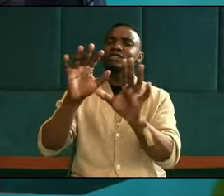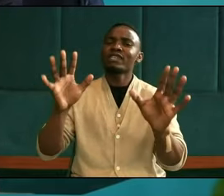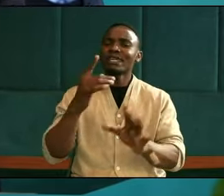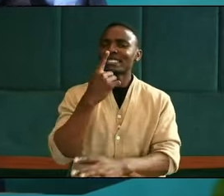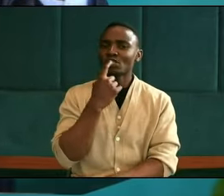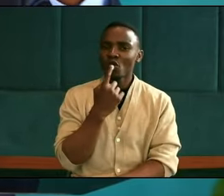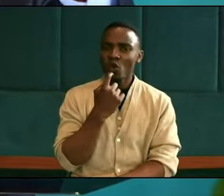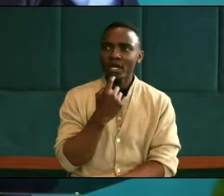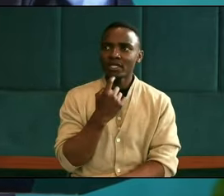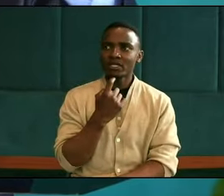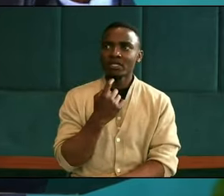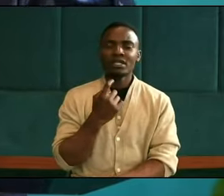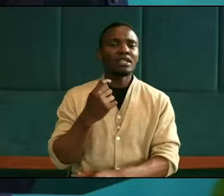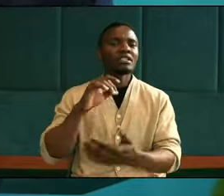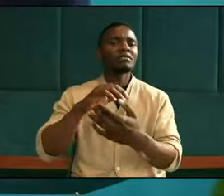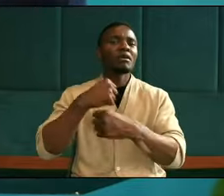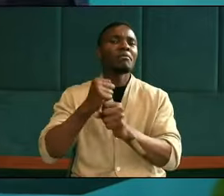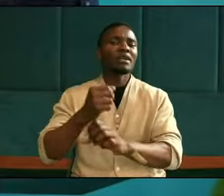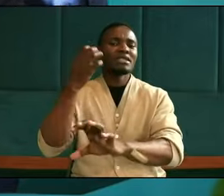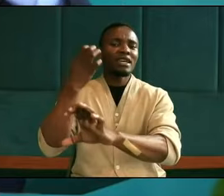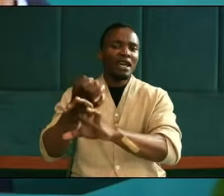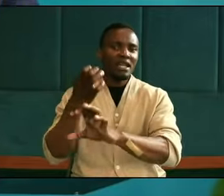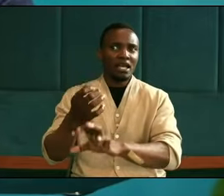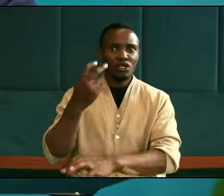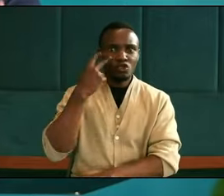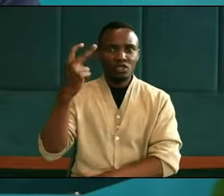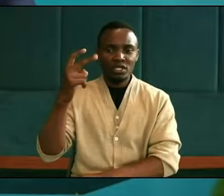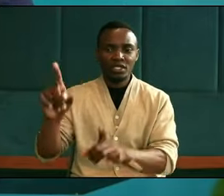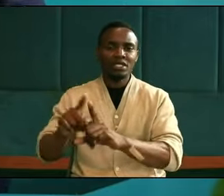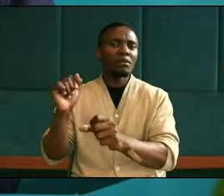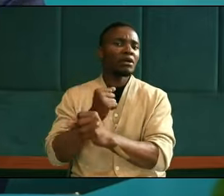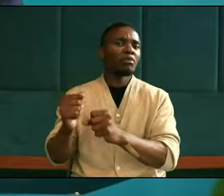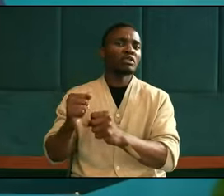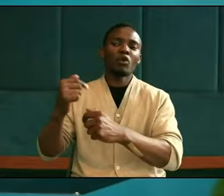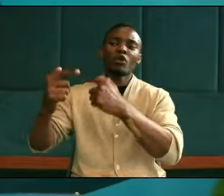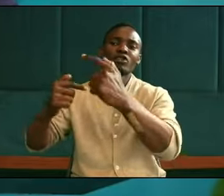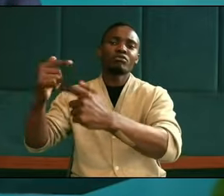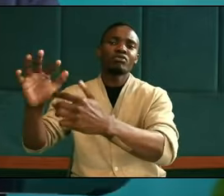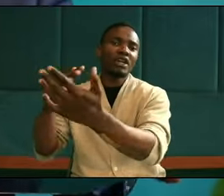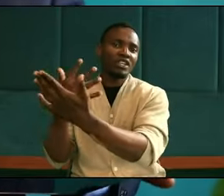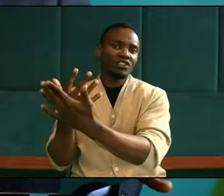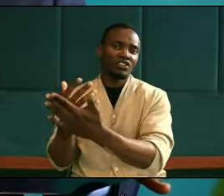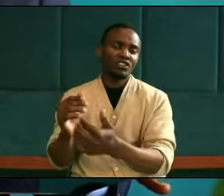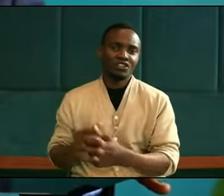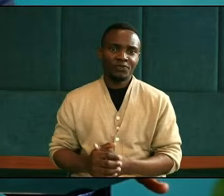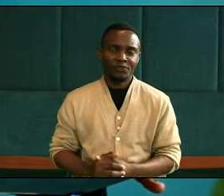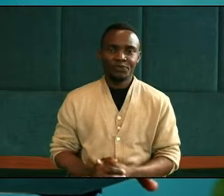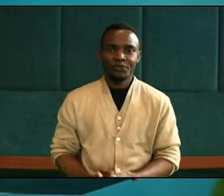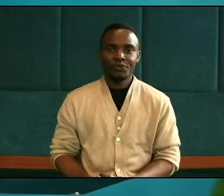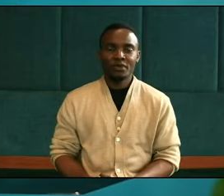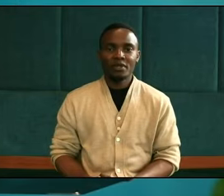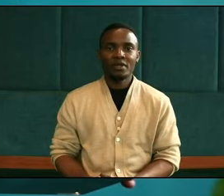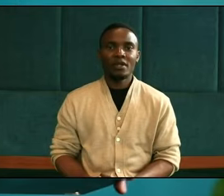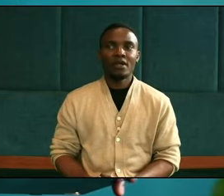that made it even difficult for them to ascend. It was bright and shining and repelling, as it were.